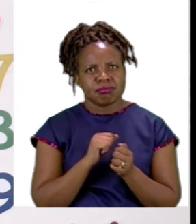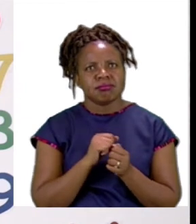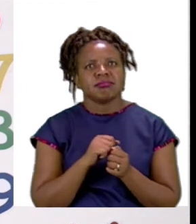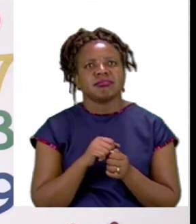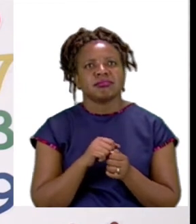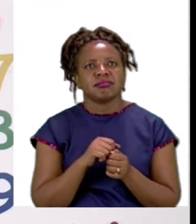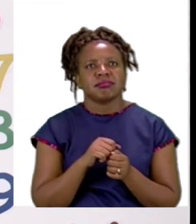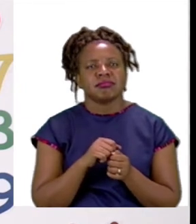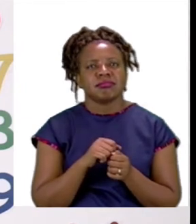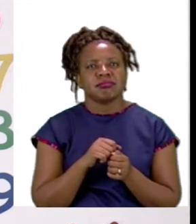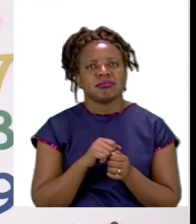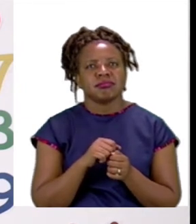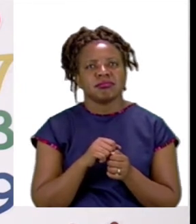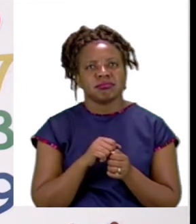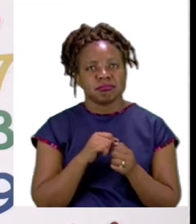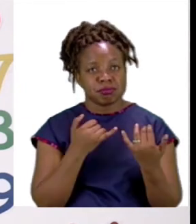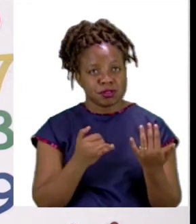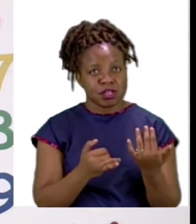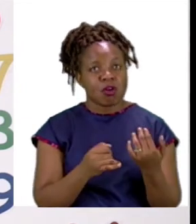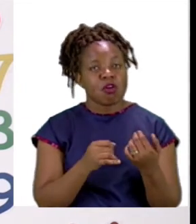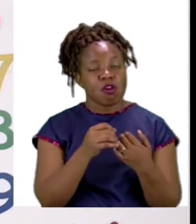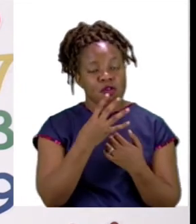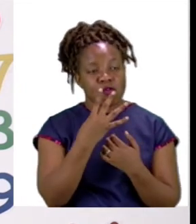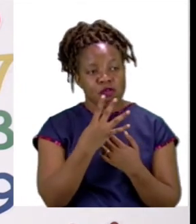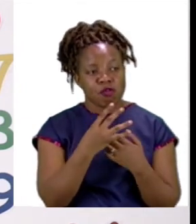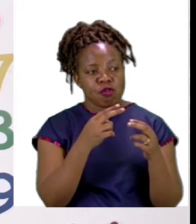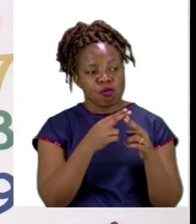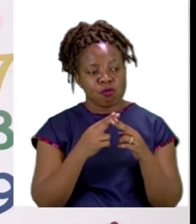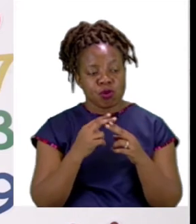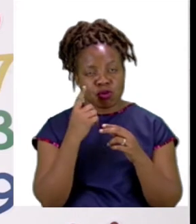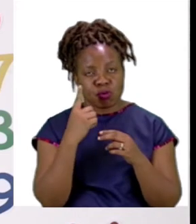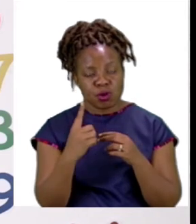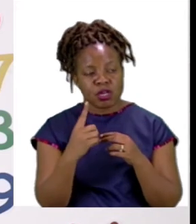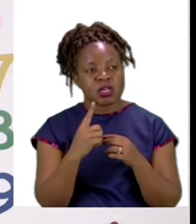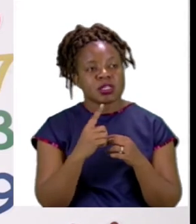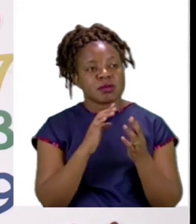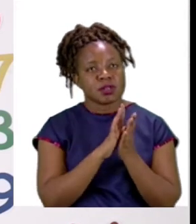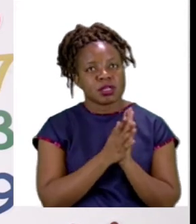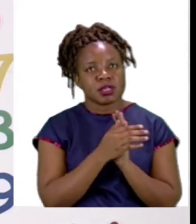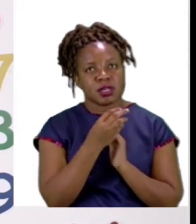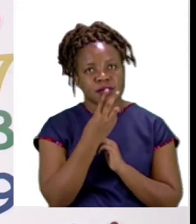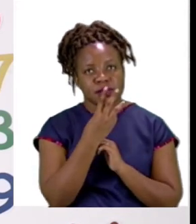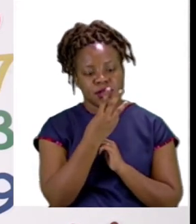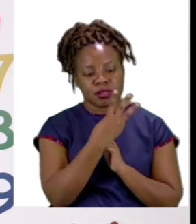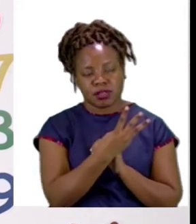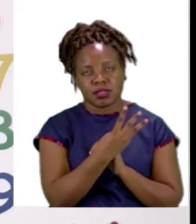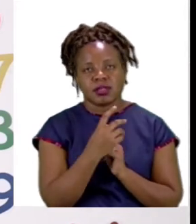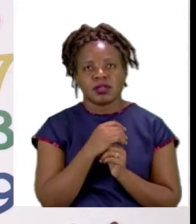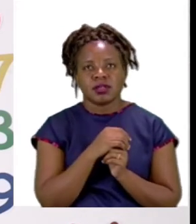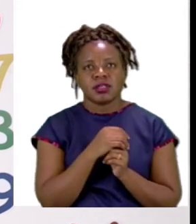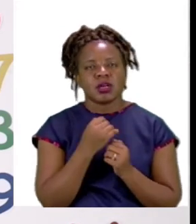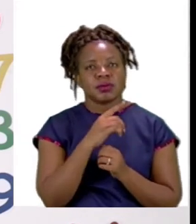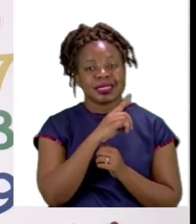cross out the 4 and put a 3. So now we